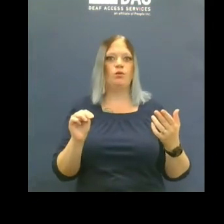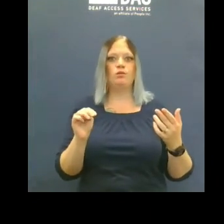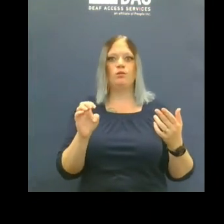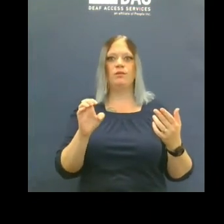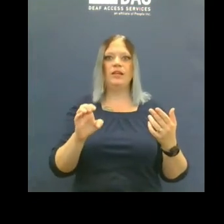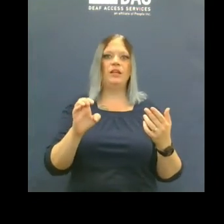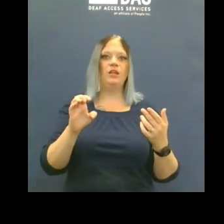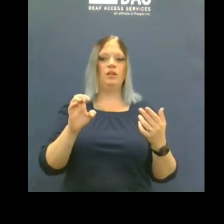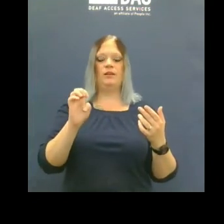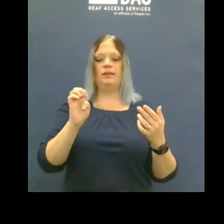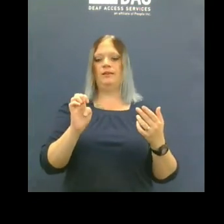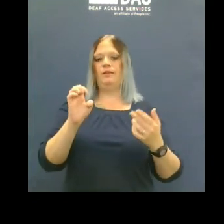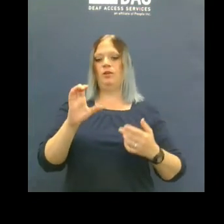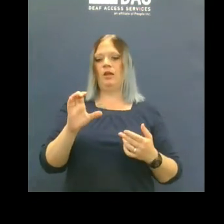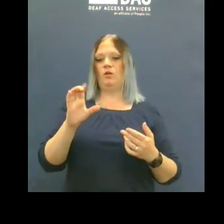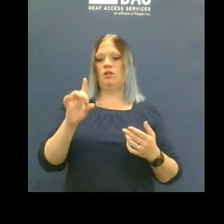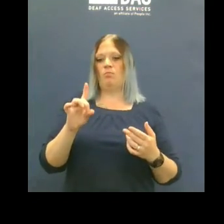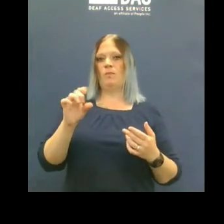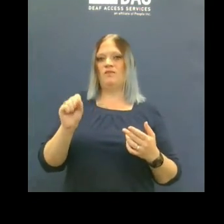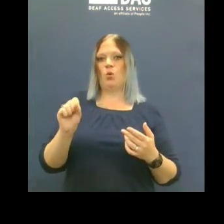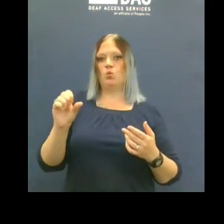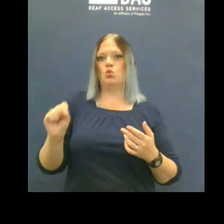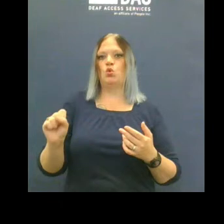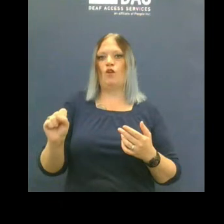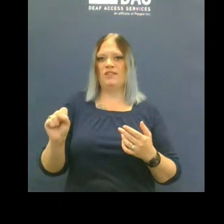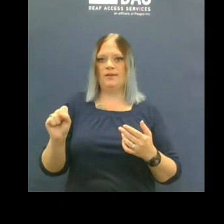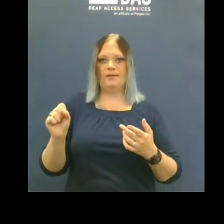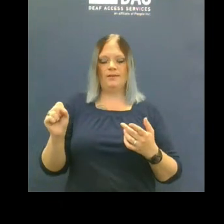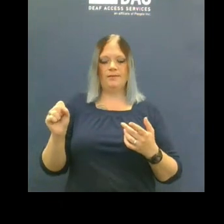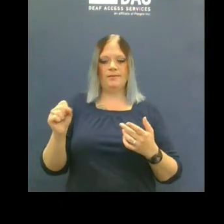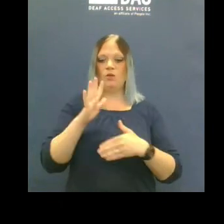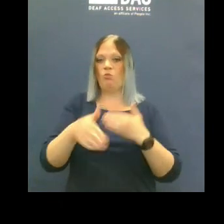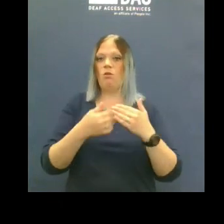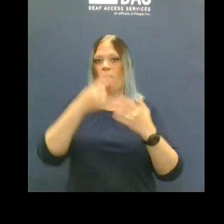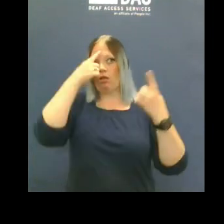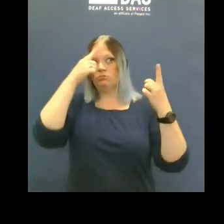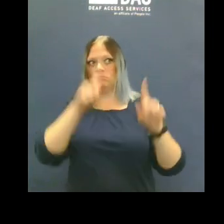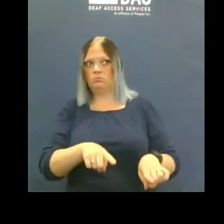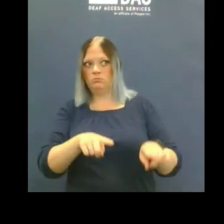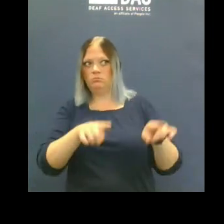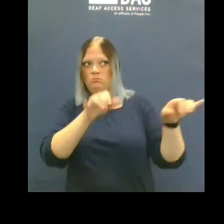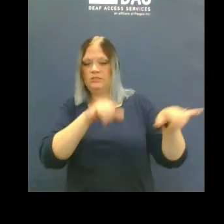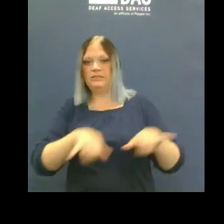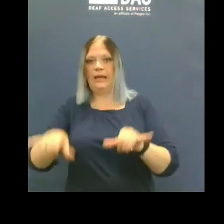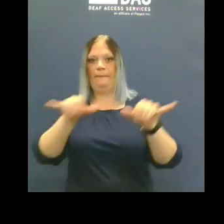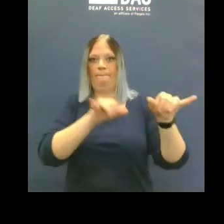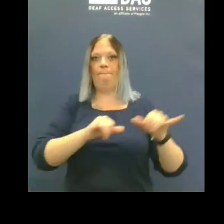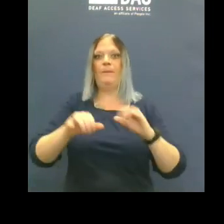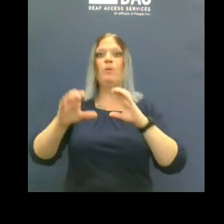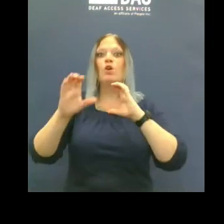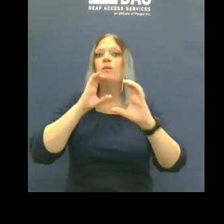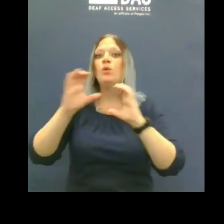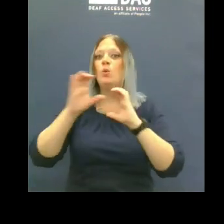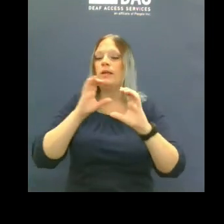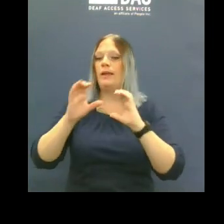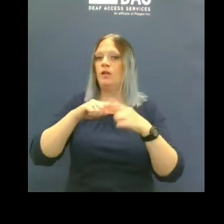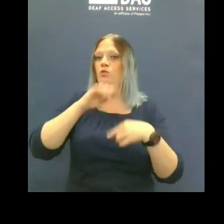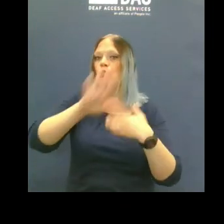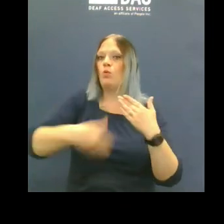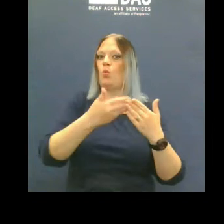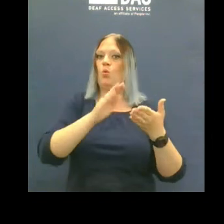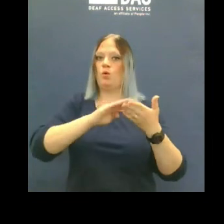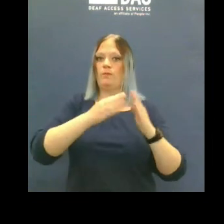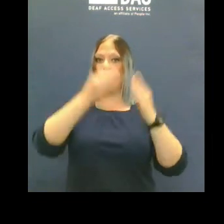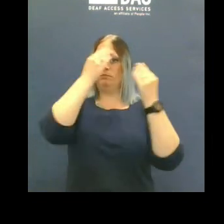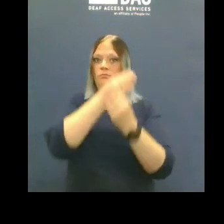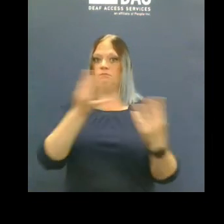County Department of Social Services, we're all on the same page, everybody's speaking the same language, and we're communicating that to the entire community. So